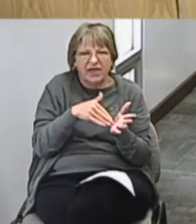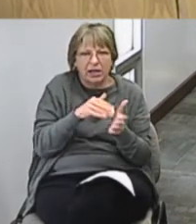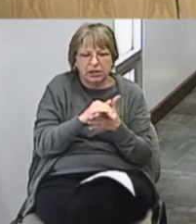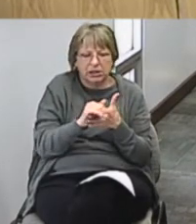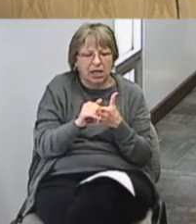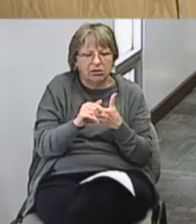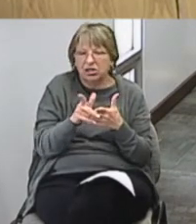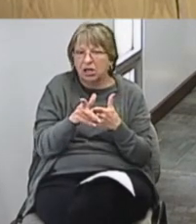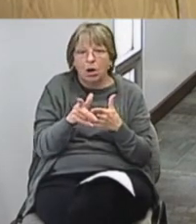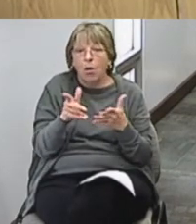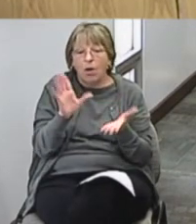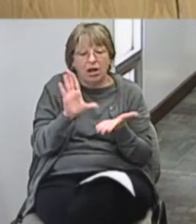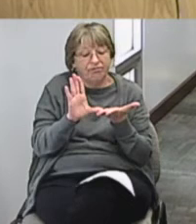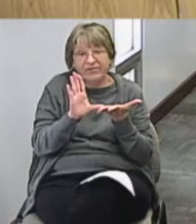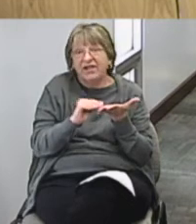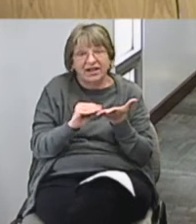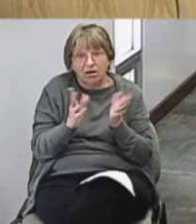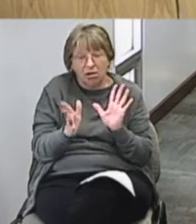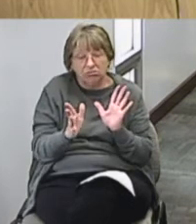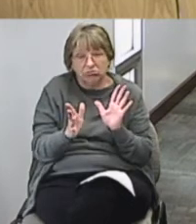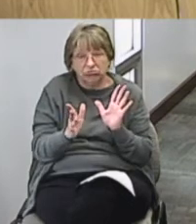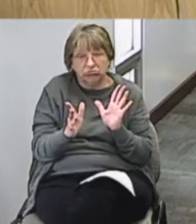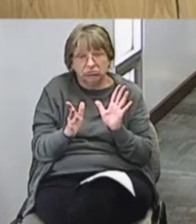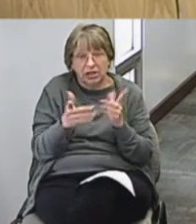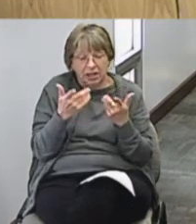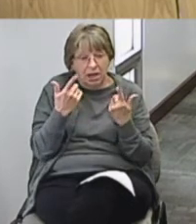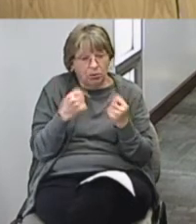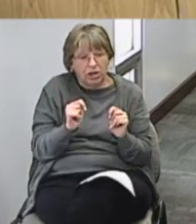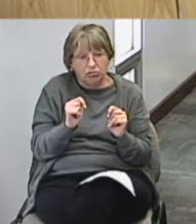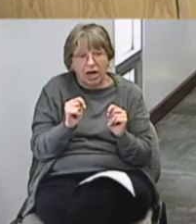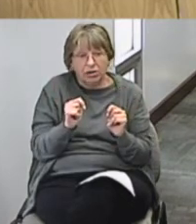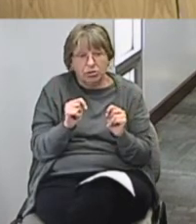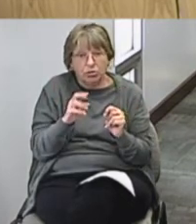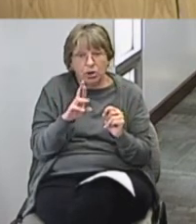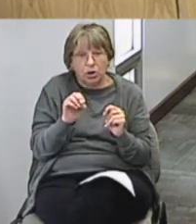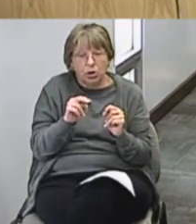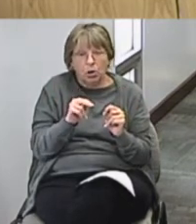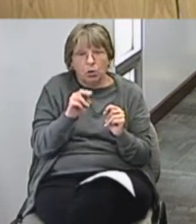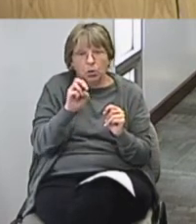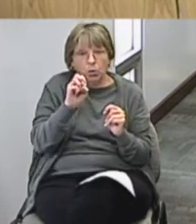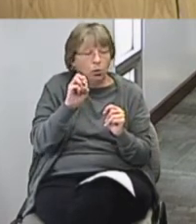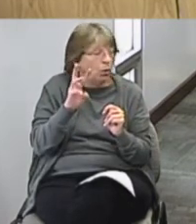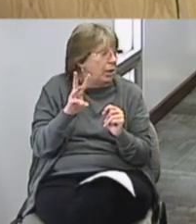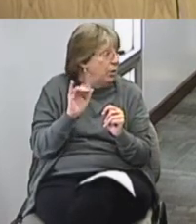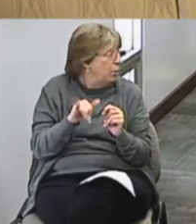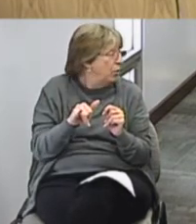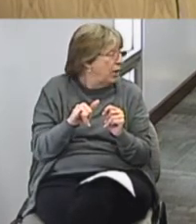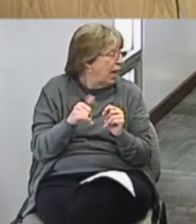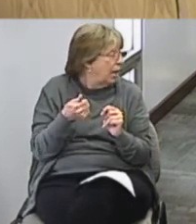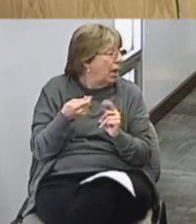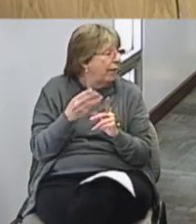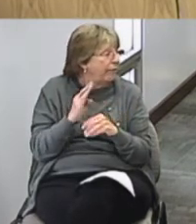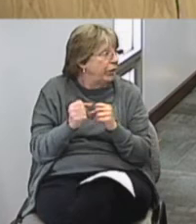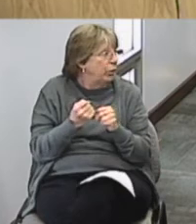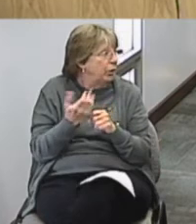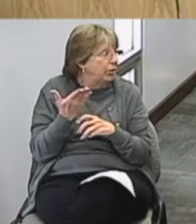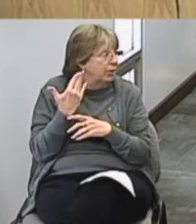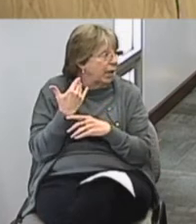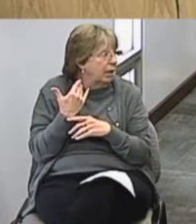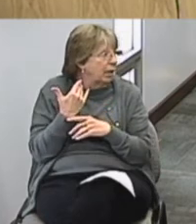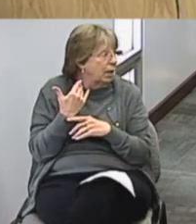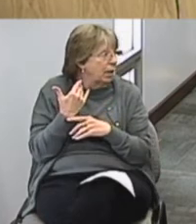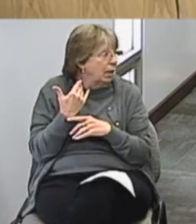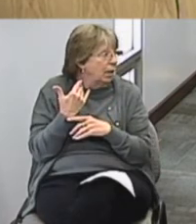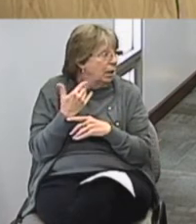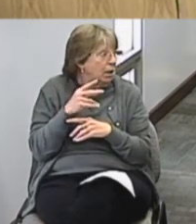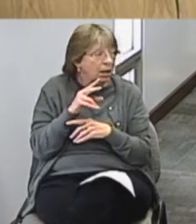we've exhausted that, and you recall, we tried to renew that TIF, Jade will remember this, a few years ago. I don't know, how long was that? Remember that?